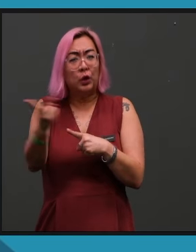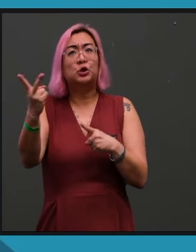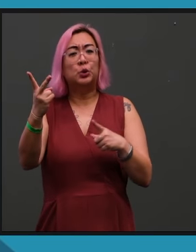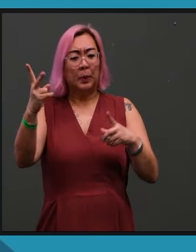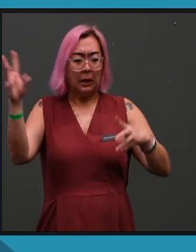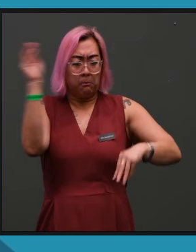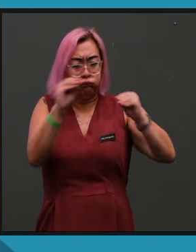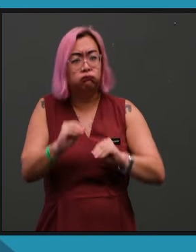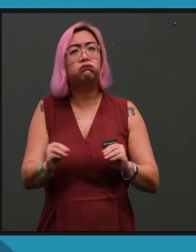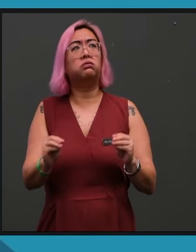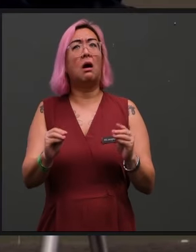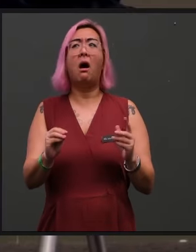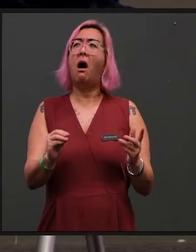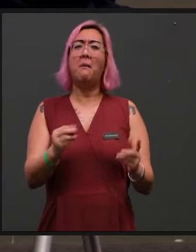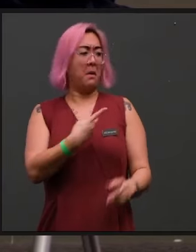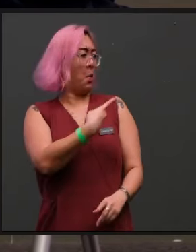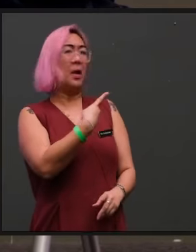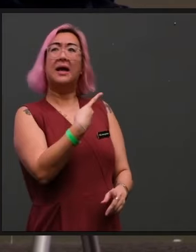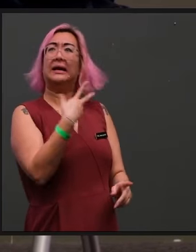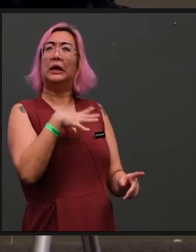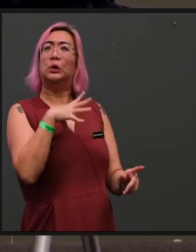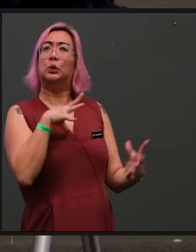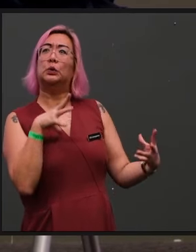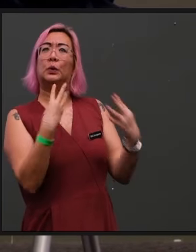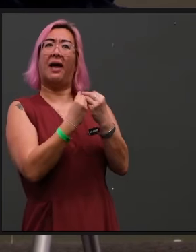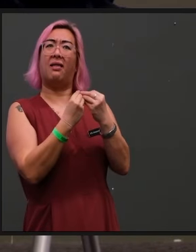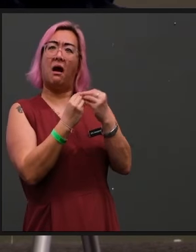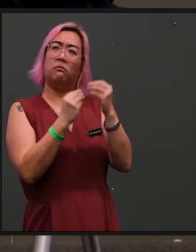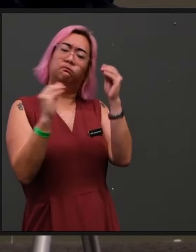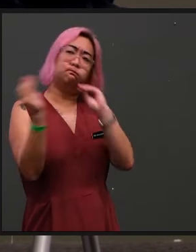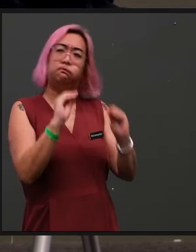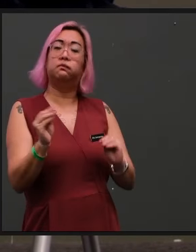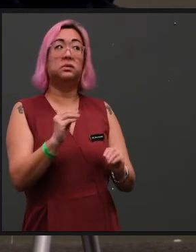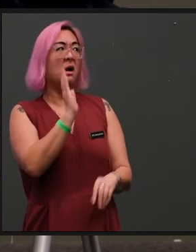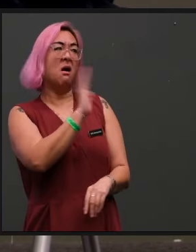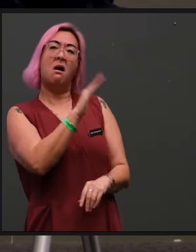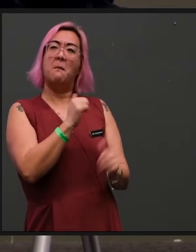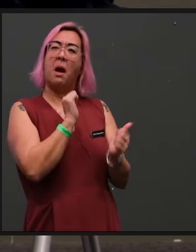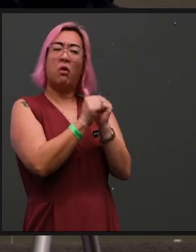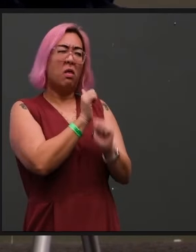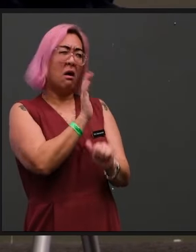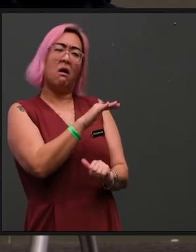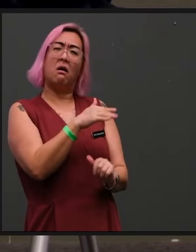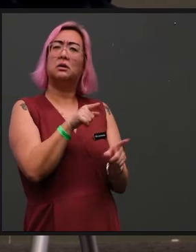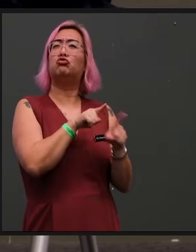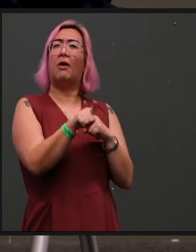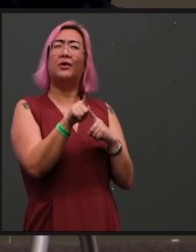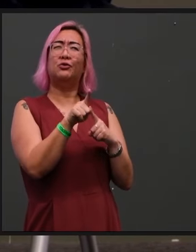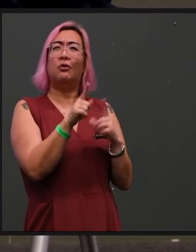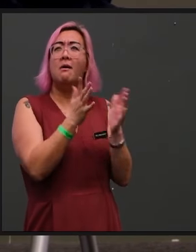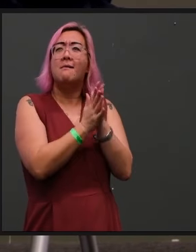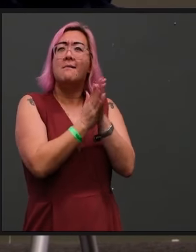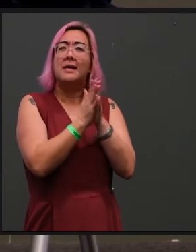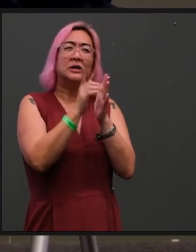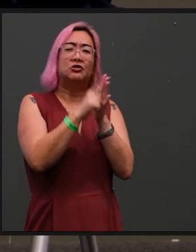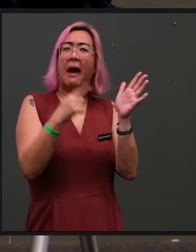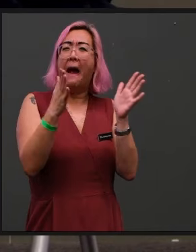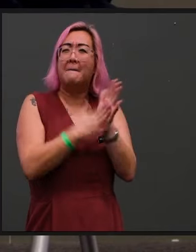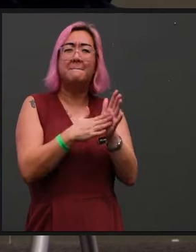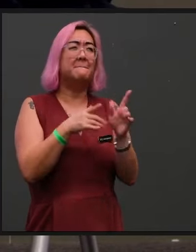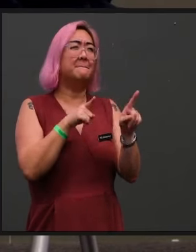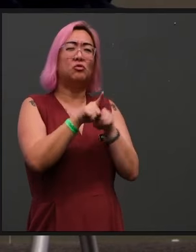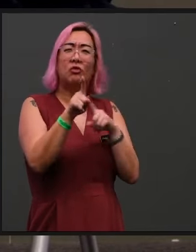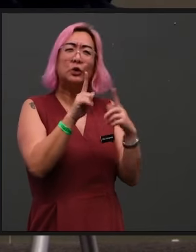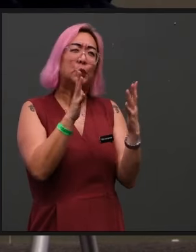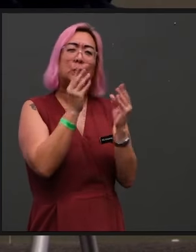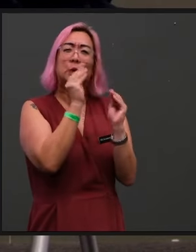this is what we need to do. And so I reached out to my brother and I said, let's try and make something with this tool. And we were tinkering around with it a